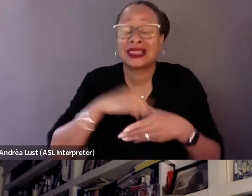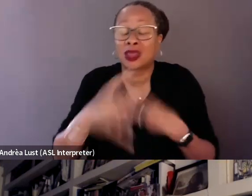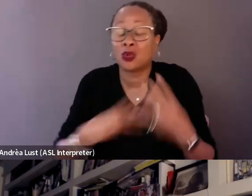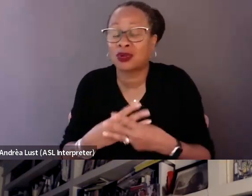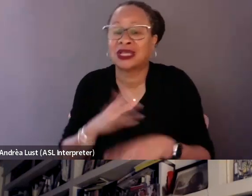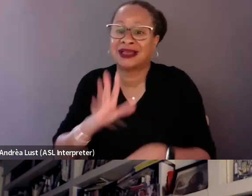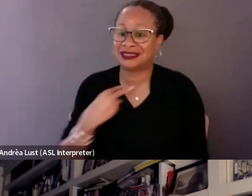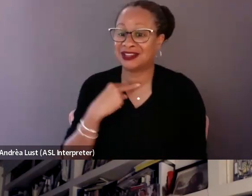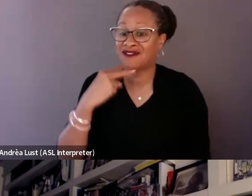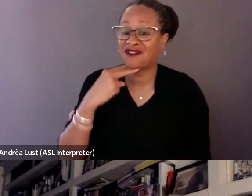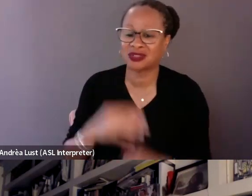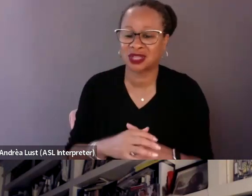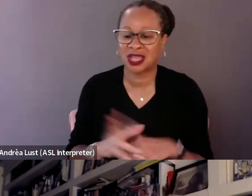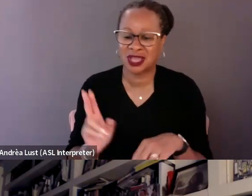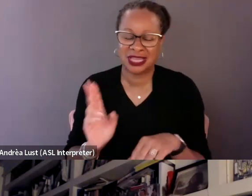voice,